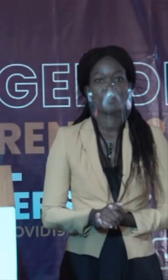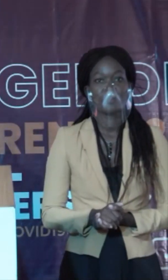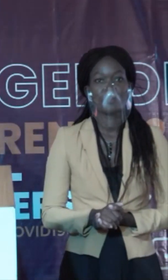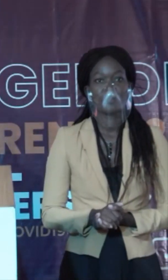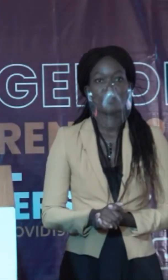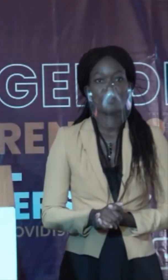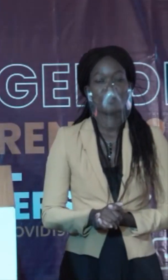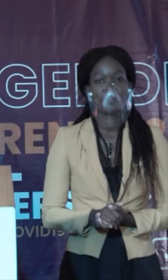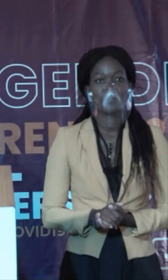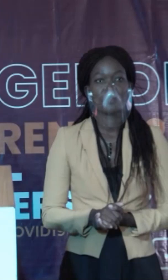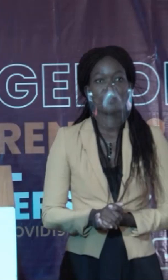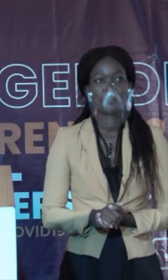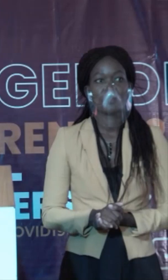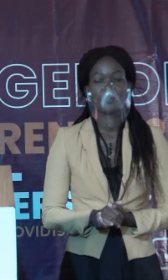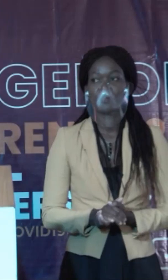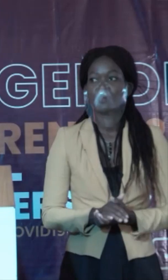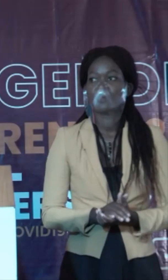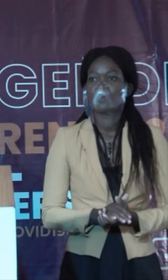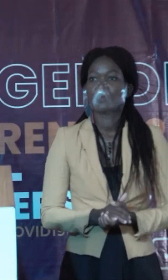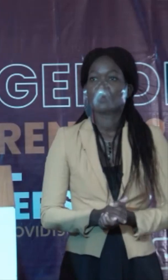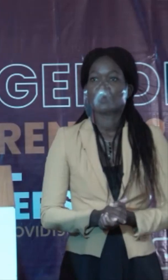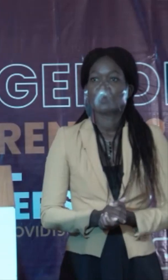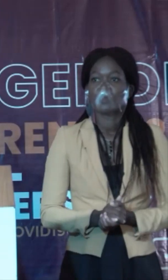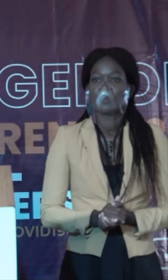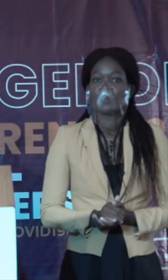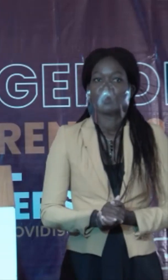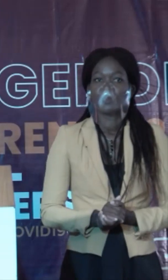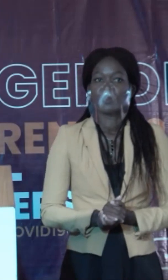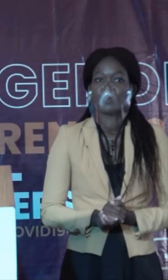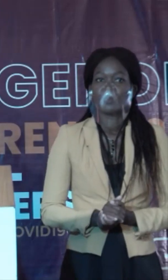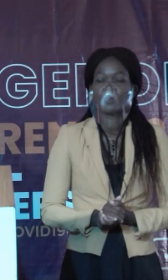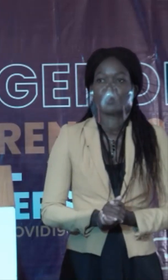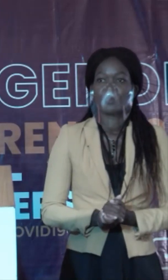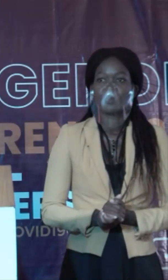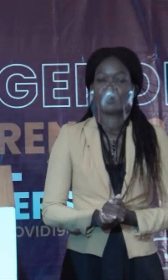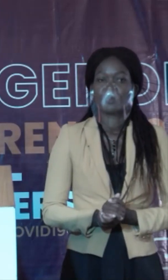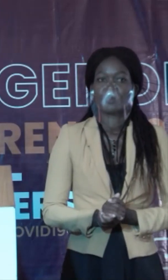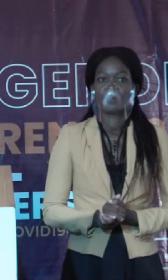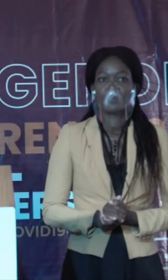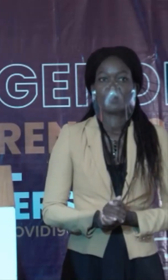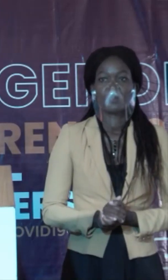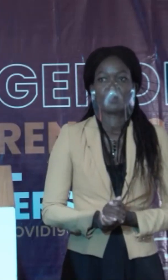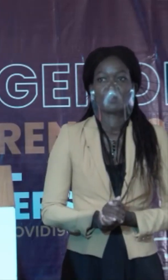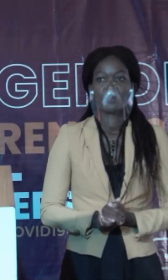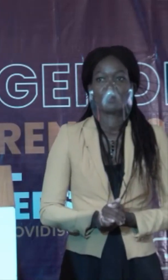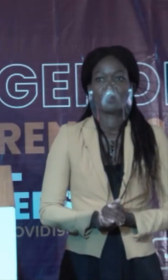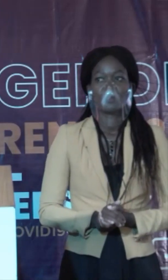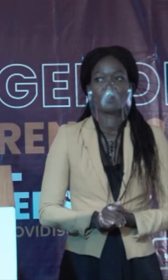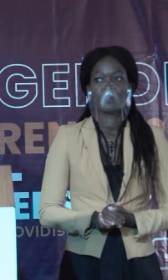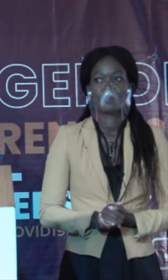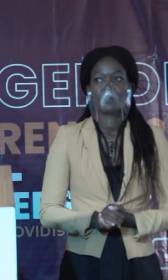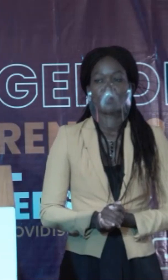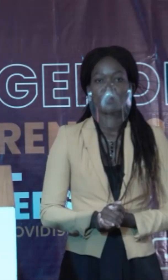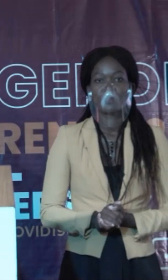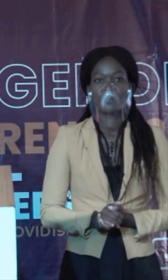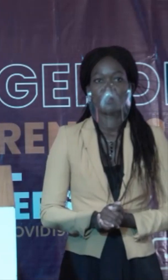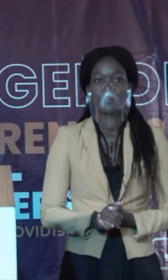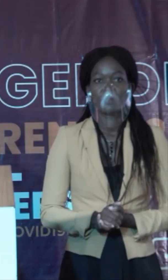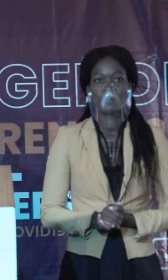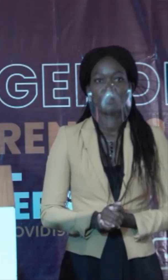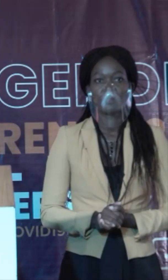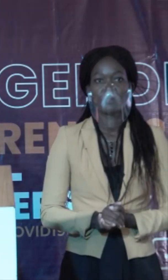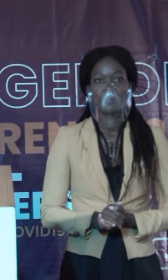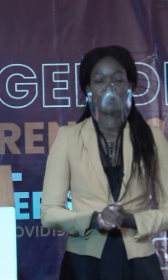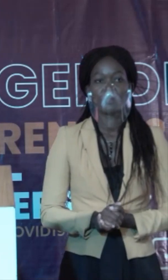All right. My name is Asan Golowa. I'm the Executive Director for Action Aid Malawi.